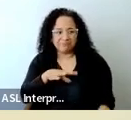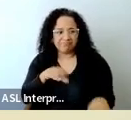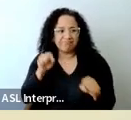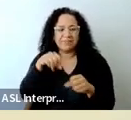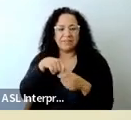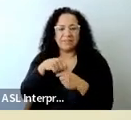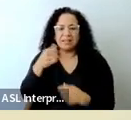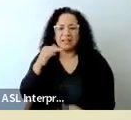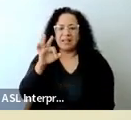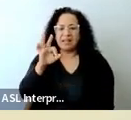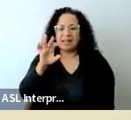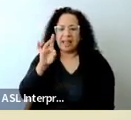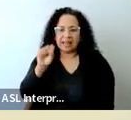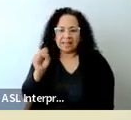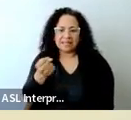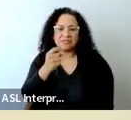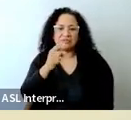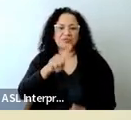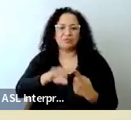the 90s.